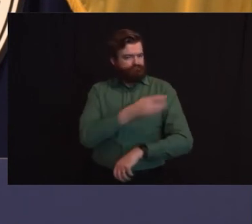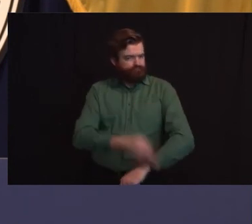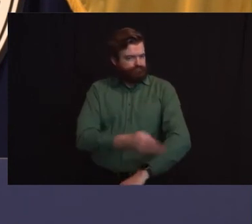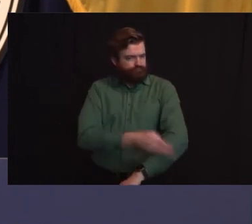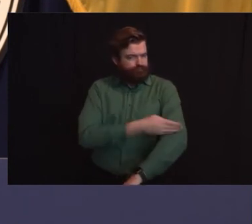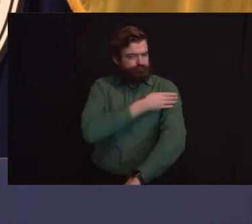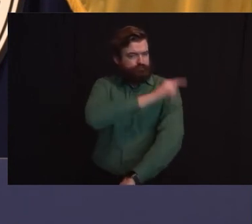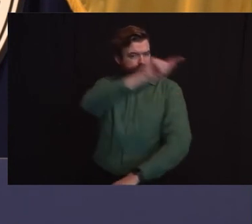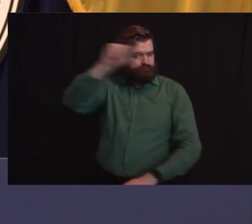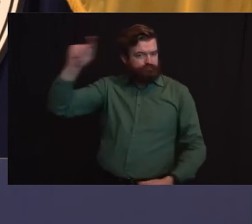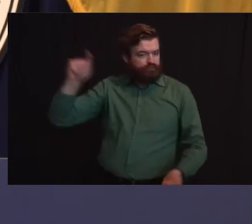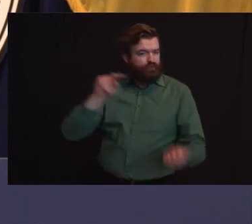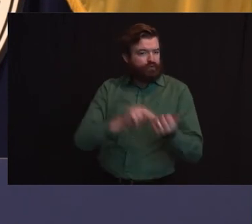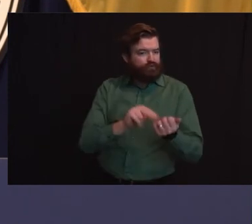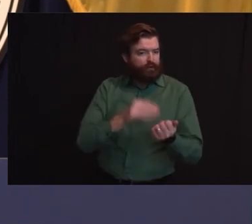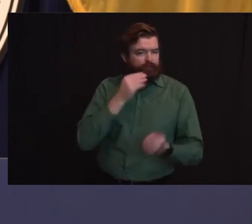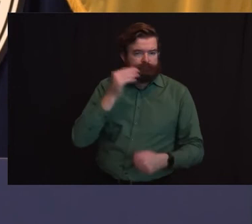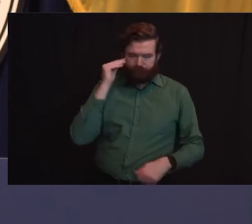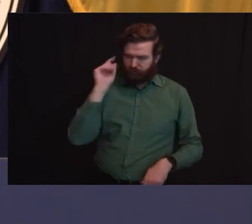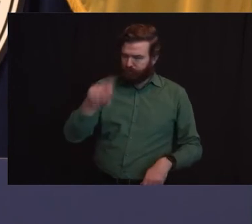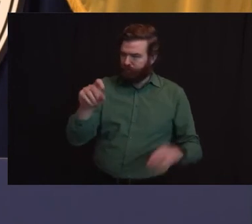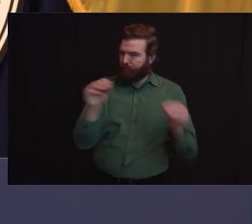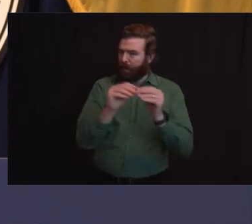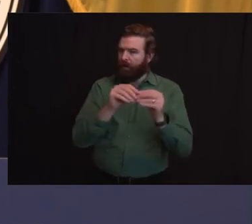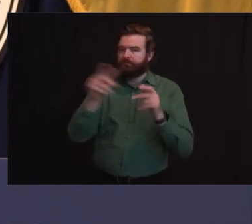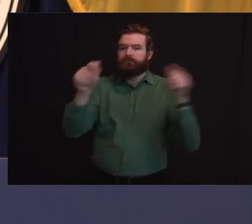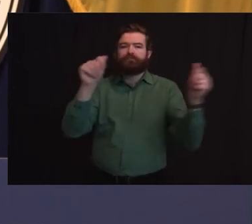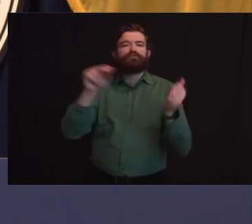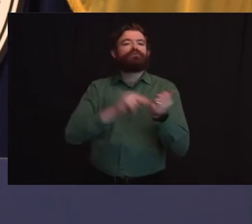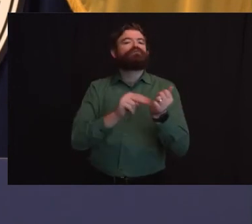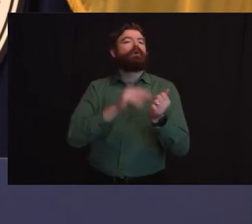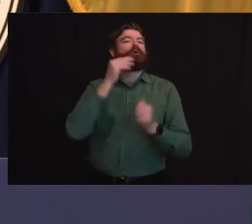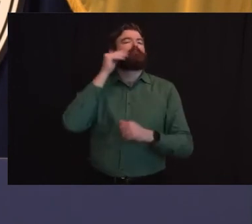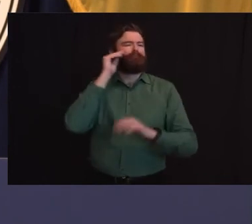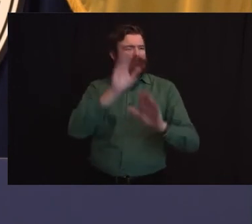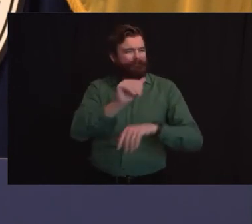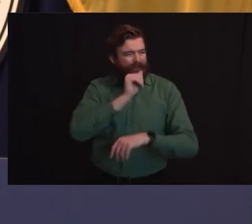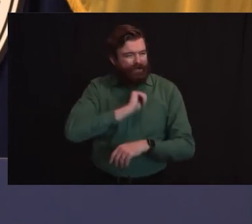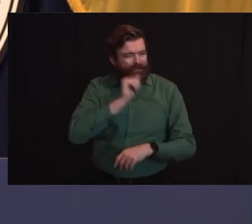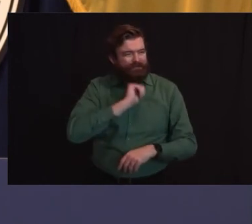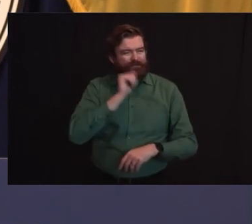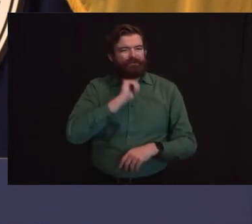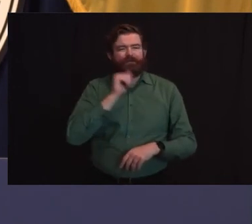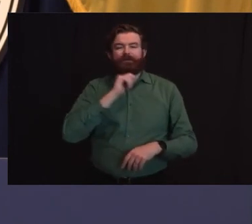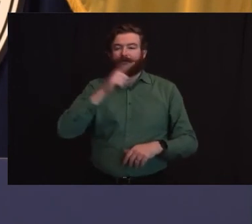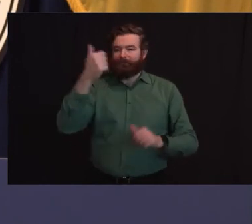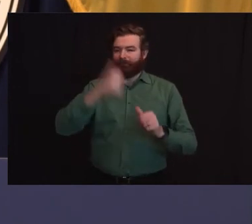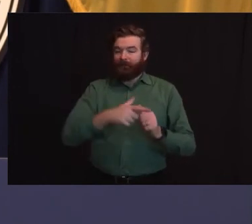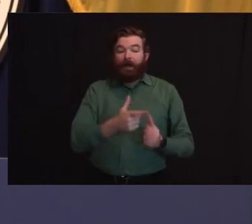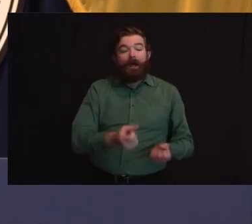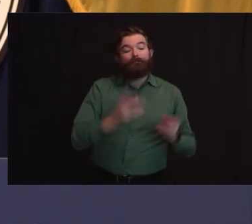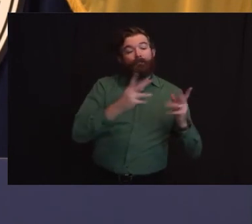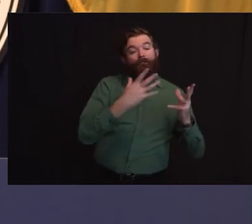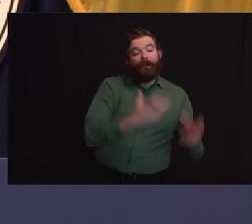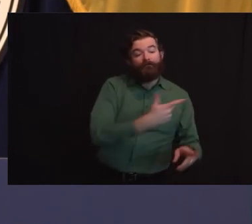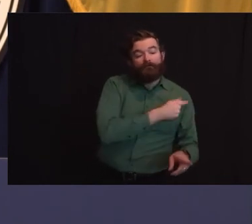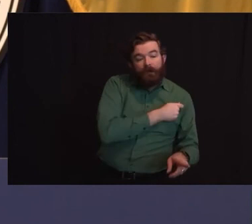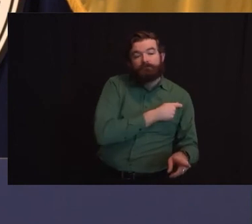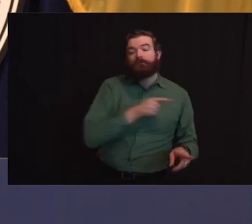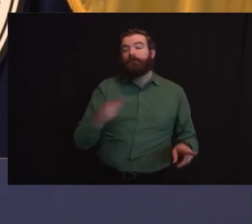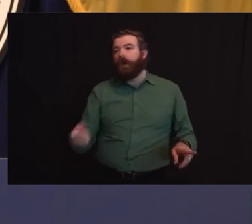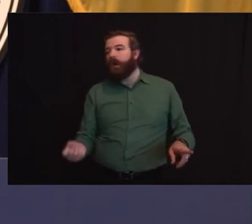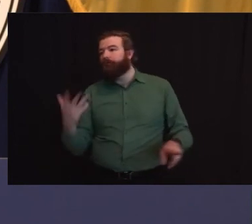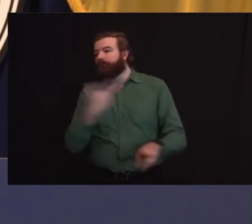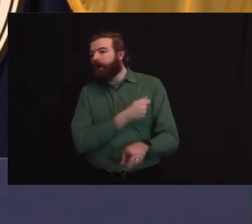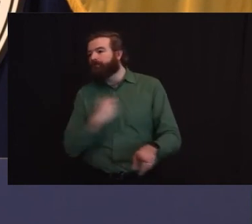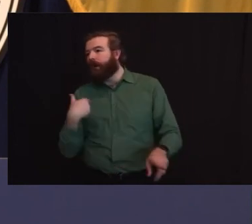continue. And again, folks, have patience. There's a huge supply-demand imbalance, but it will get worked through. You have my word, you have our